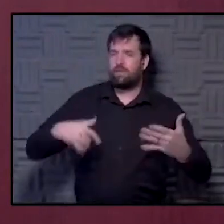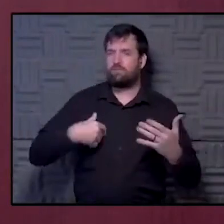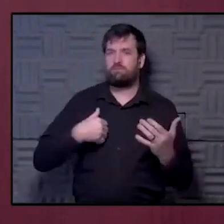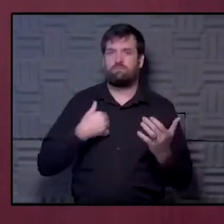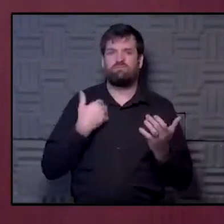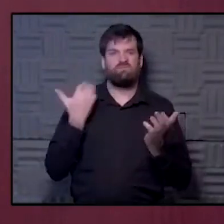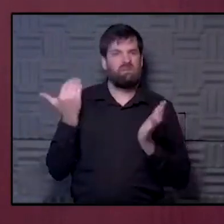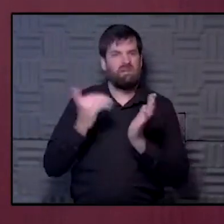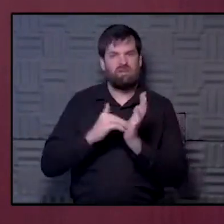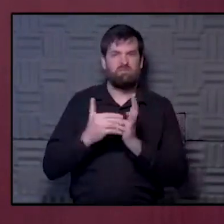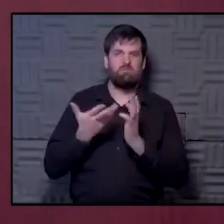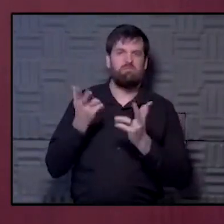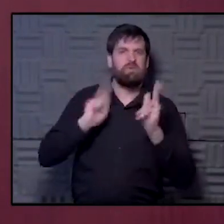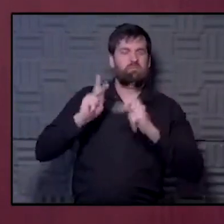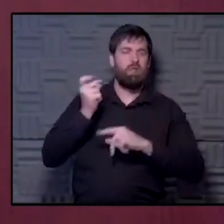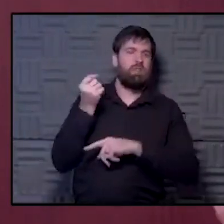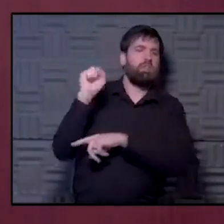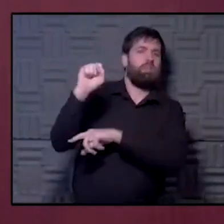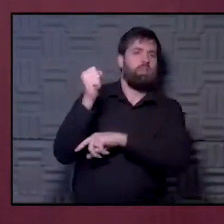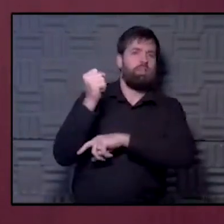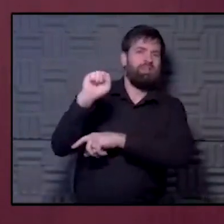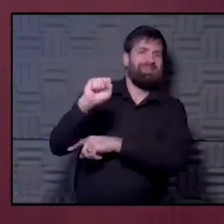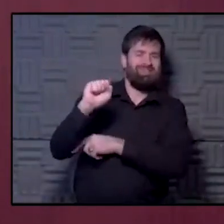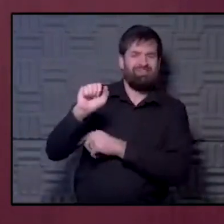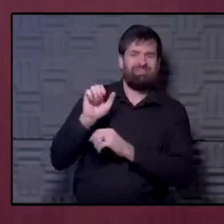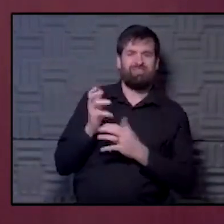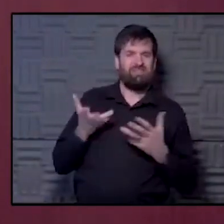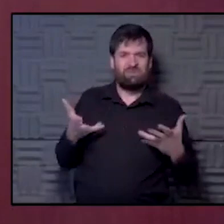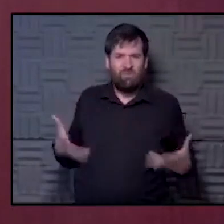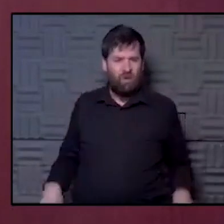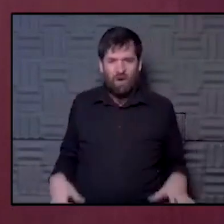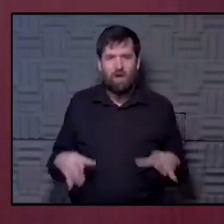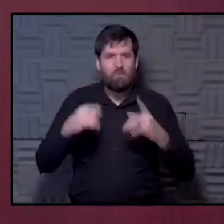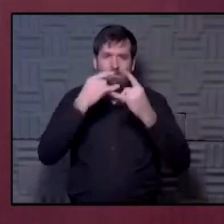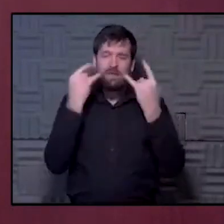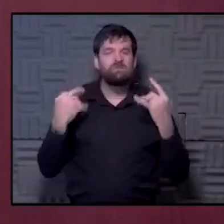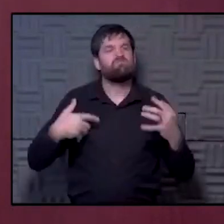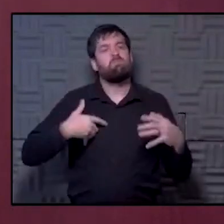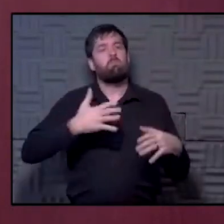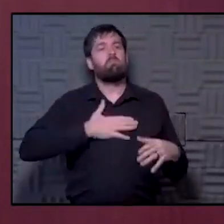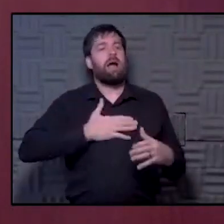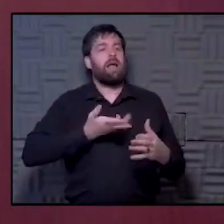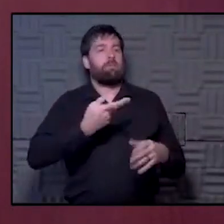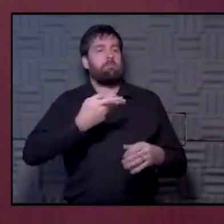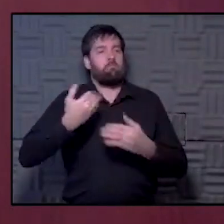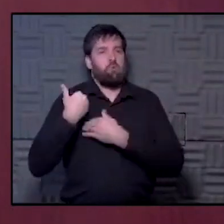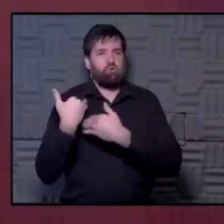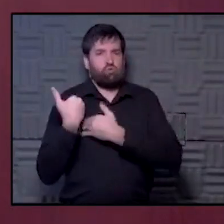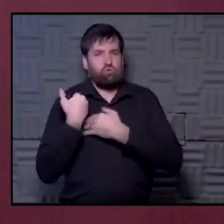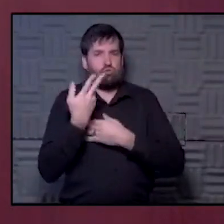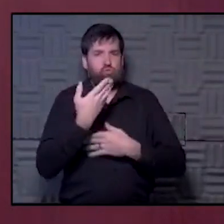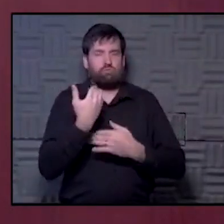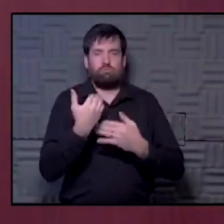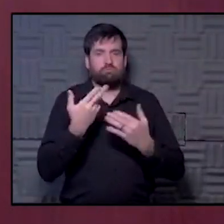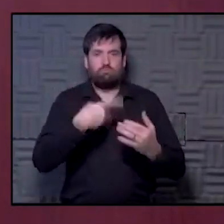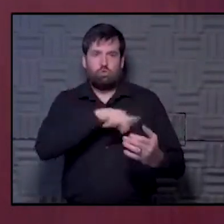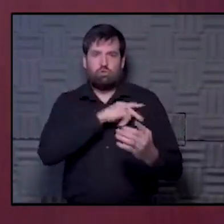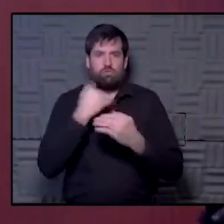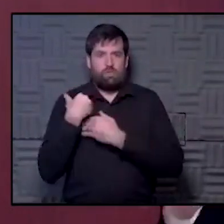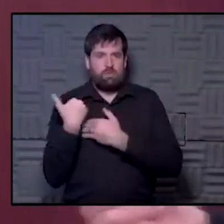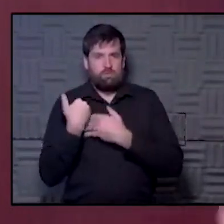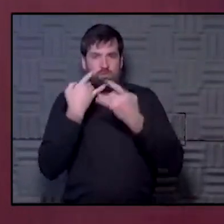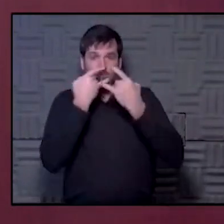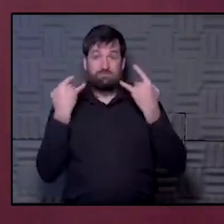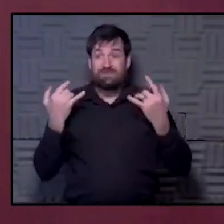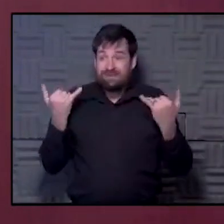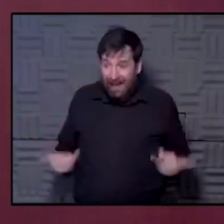here when people push back on the mitigation measures, the mask wearing, whatever, is, well, you're taking away my personal responsibility. Well, no, in fact, we are requiring